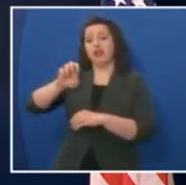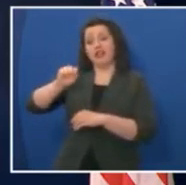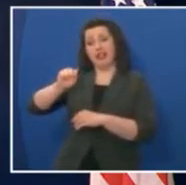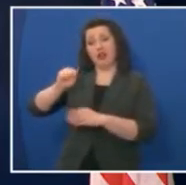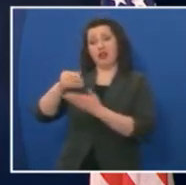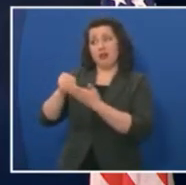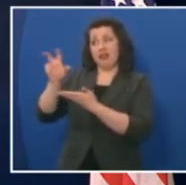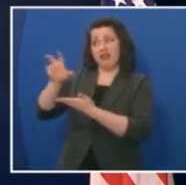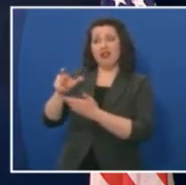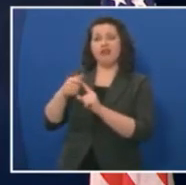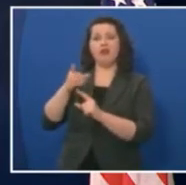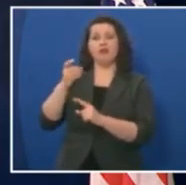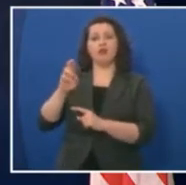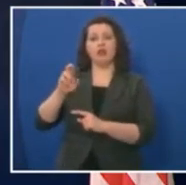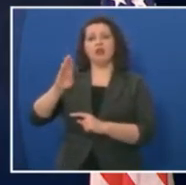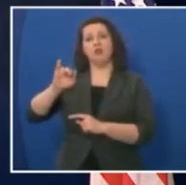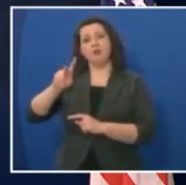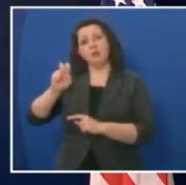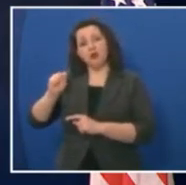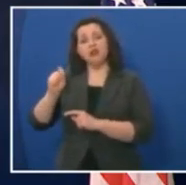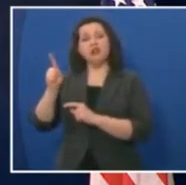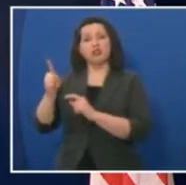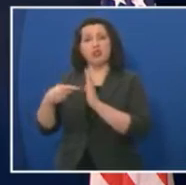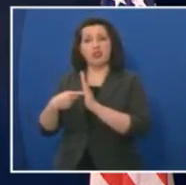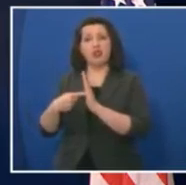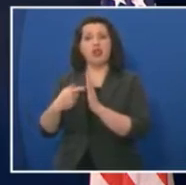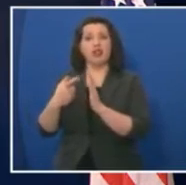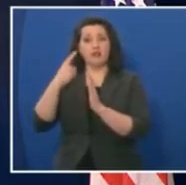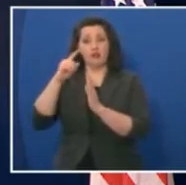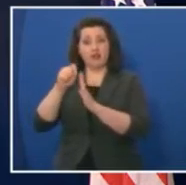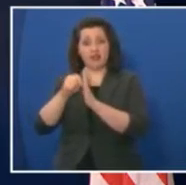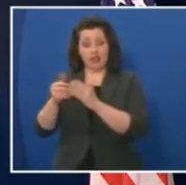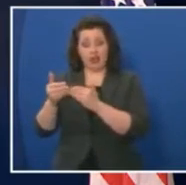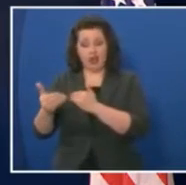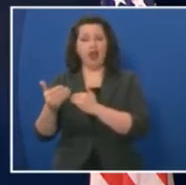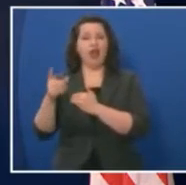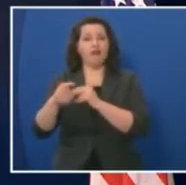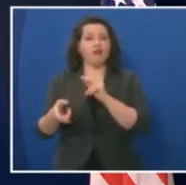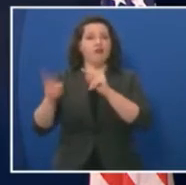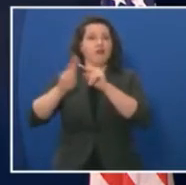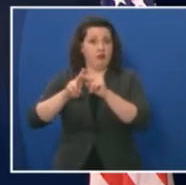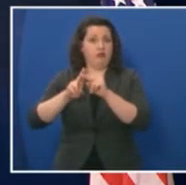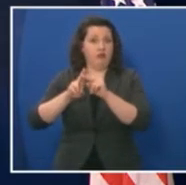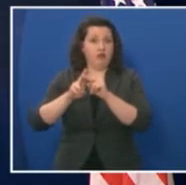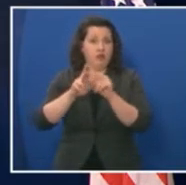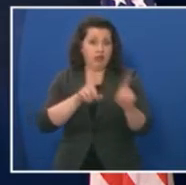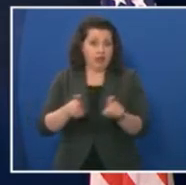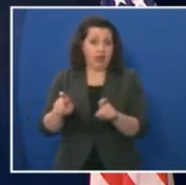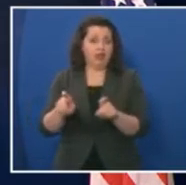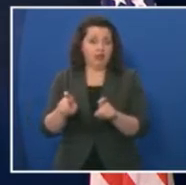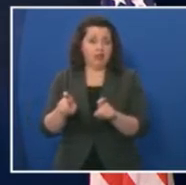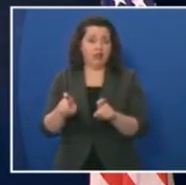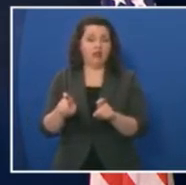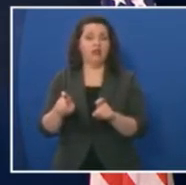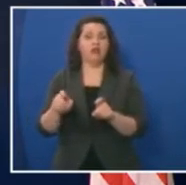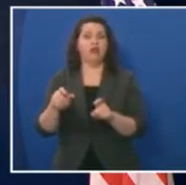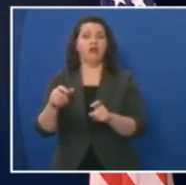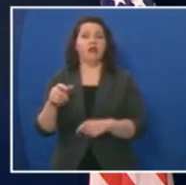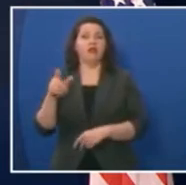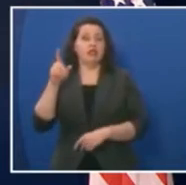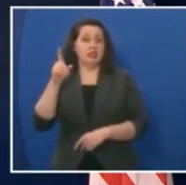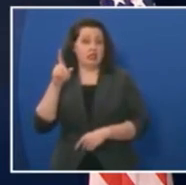Dr. Birx. She's really indicated that for states to move forward, we have to increase significantly our ability to test. We need to have